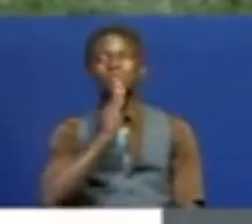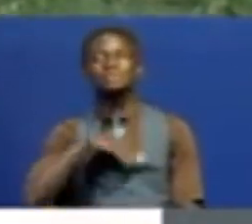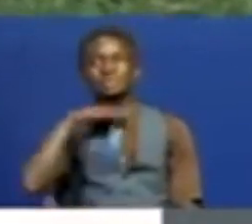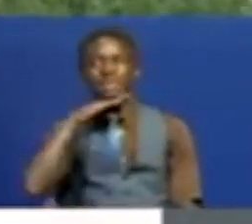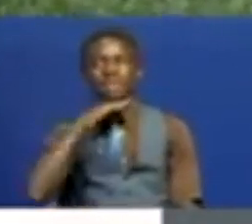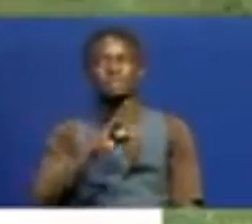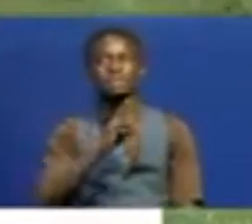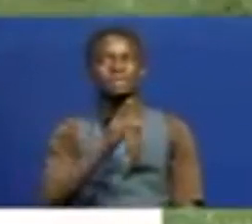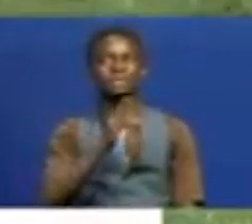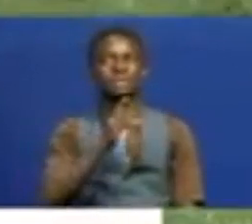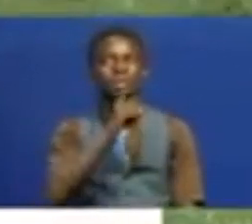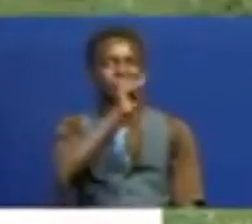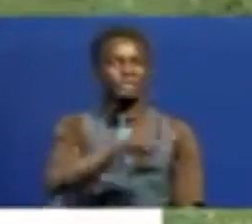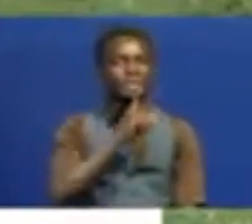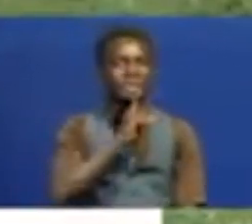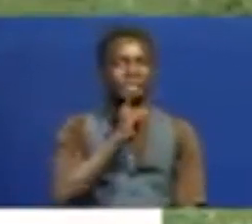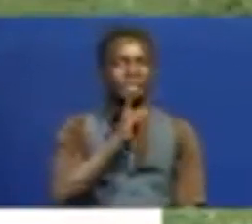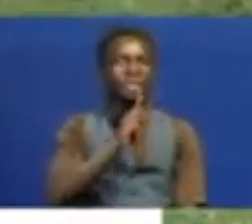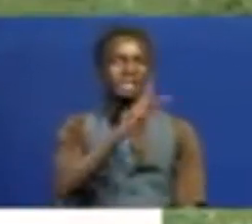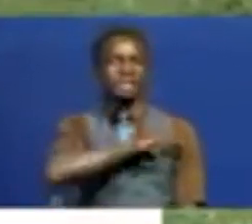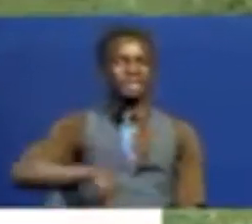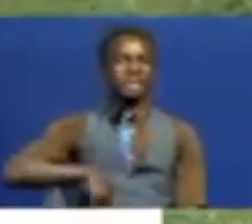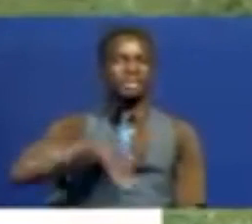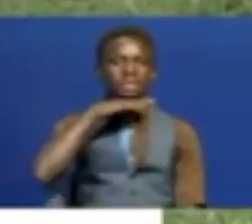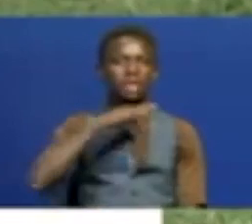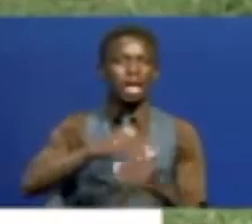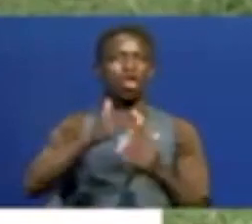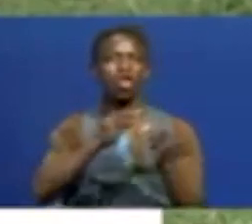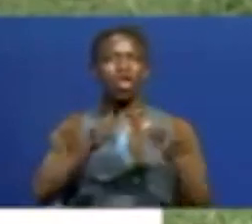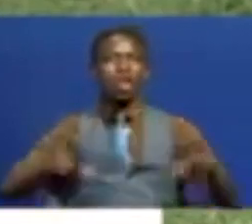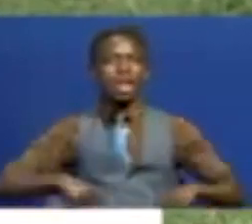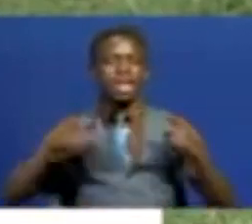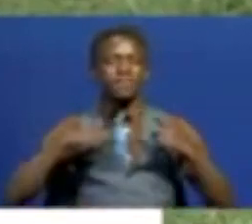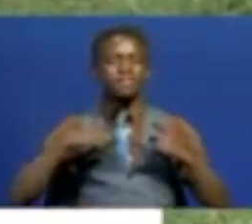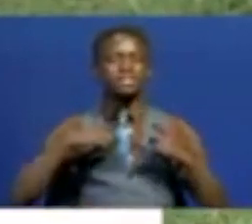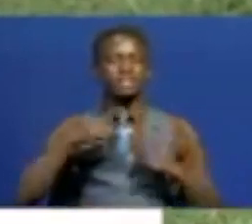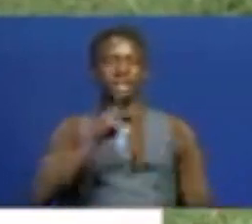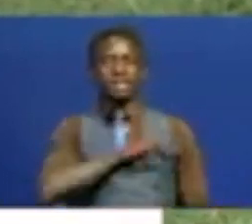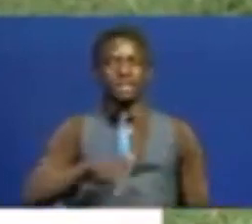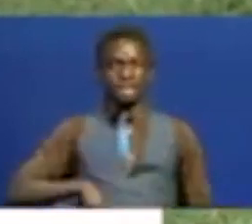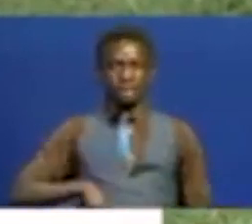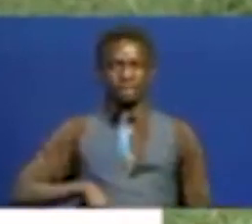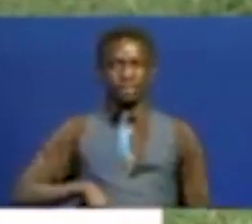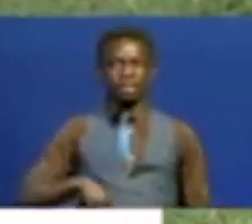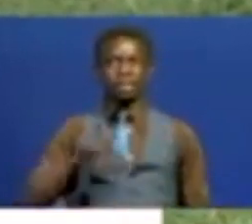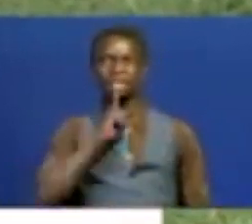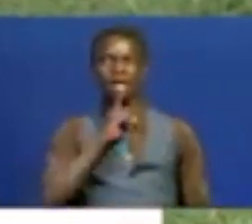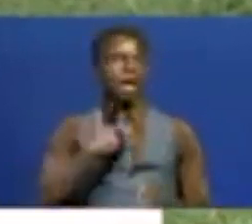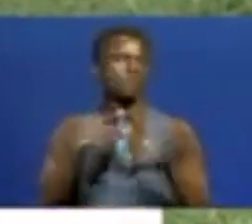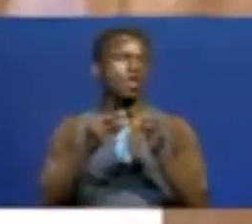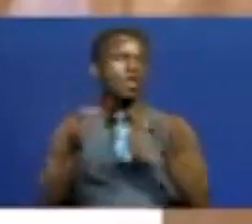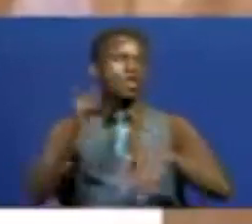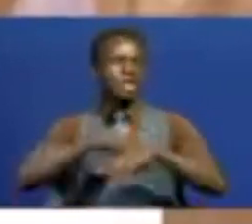the king is dead, long live the king. The next one. So there's no period, there's no long period for elections and that